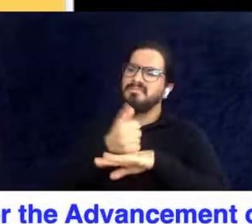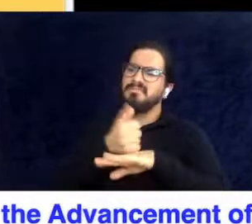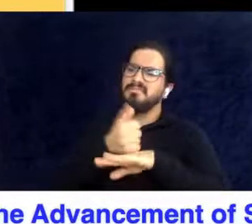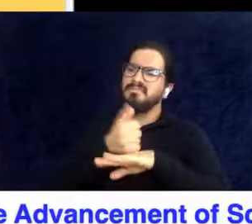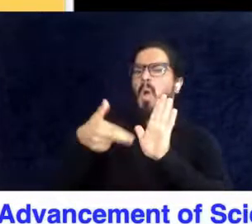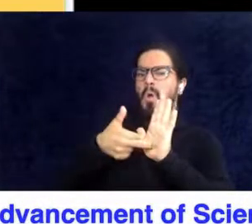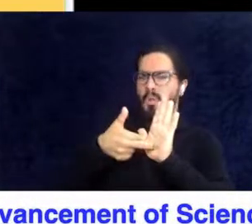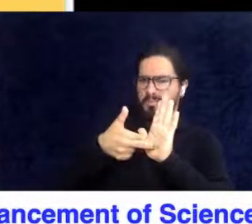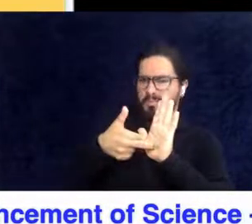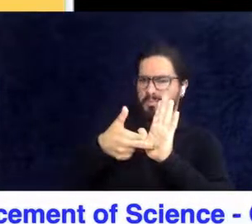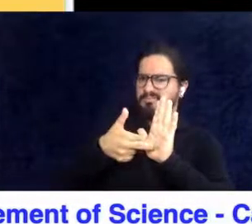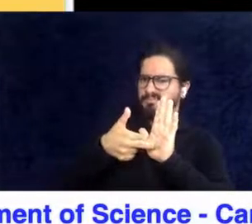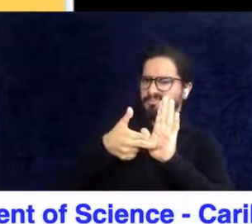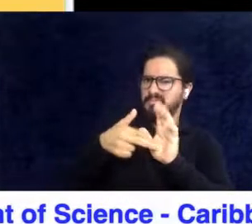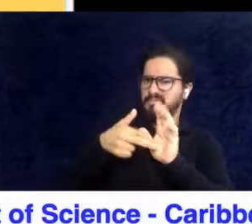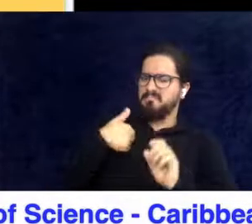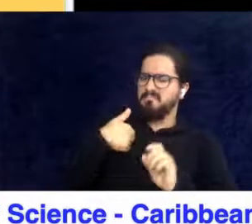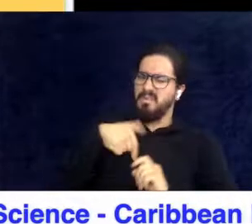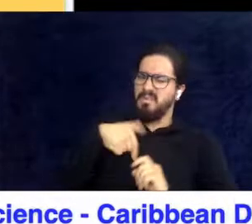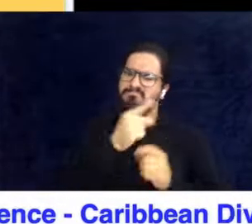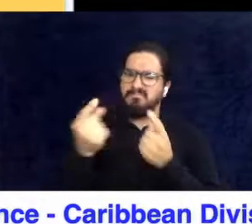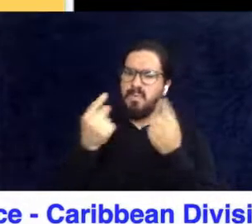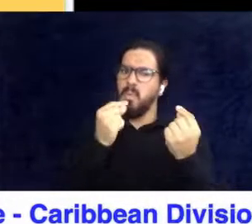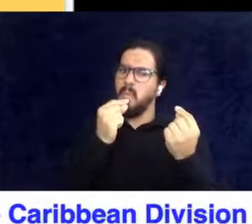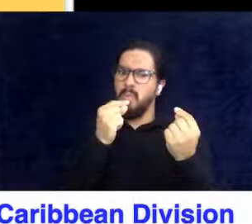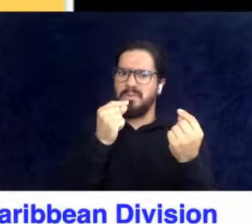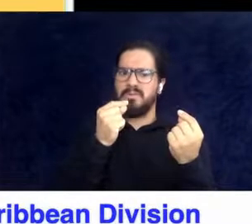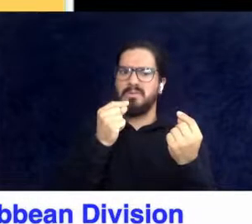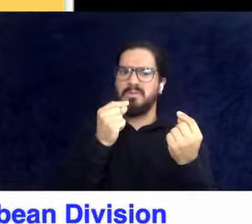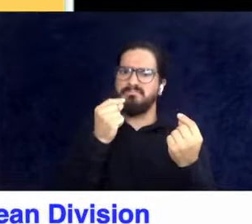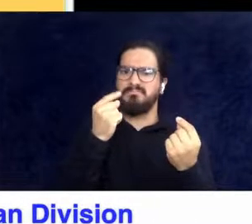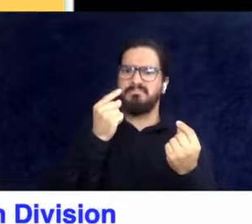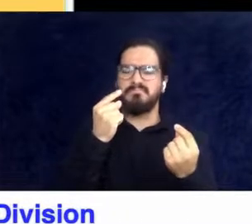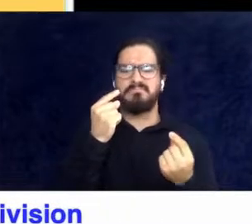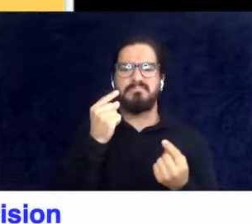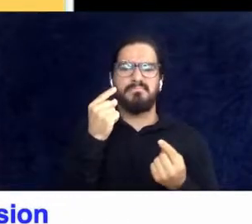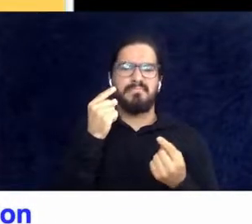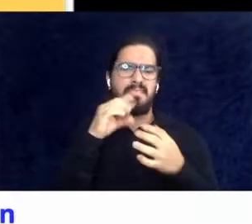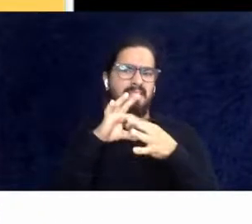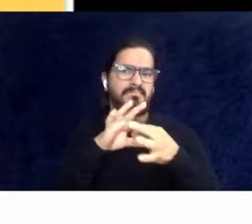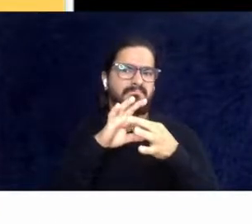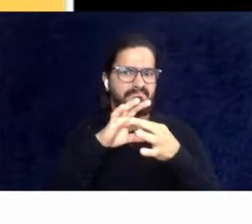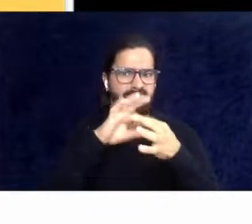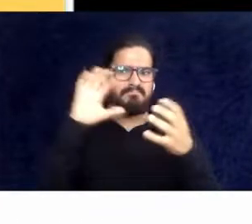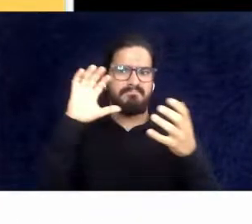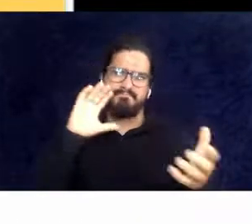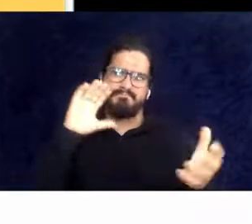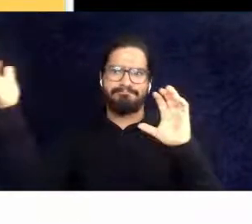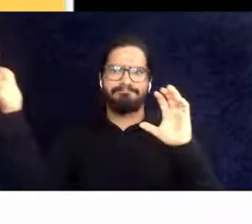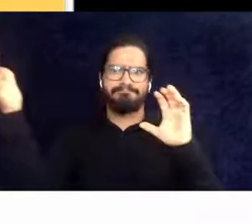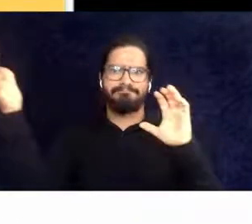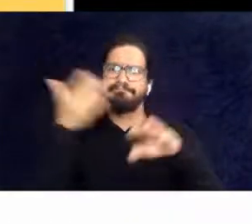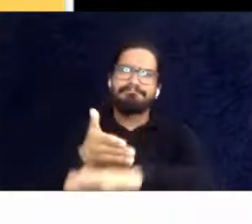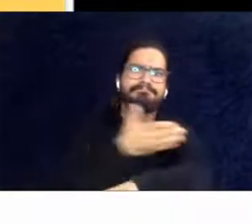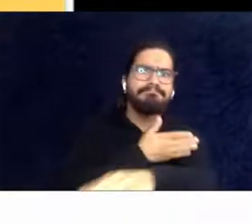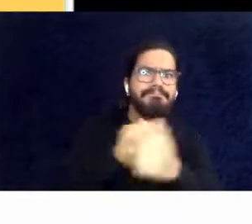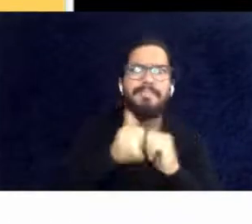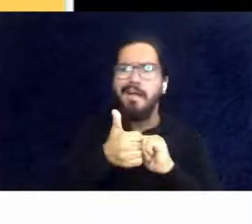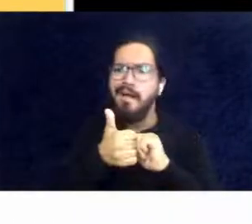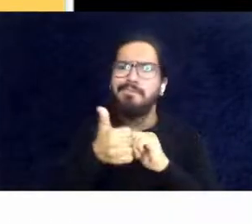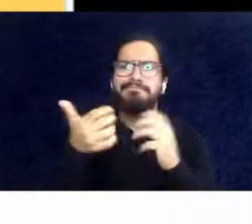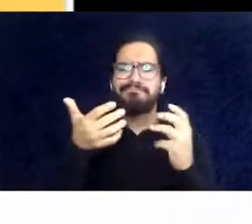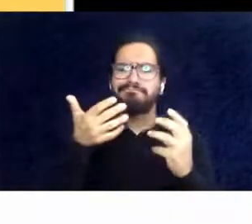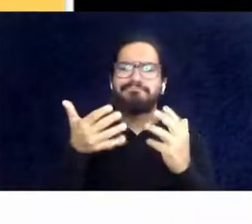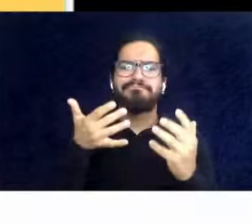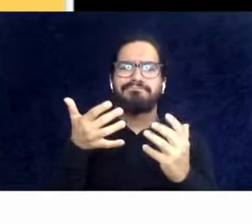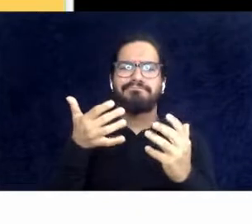in a disaster, particularly denaturalizing a disaster, pointing to the social conditions that turn a natural hazard